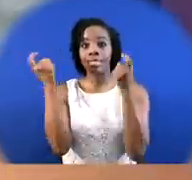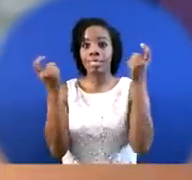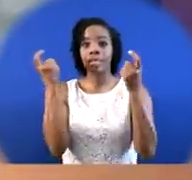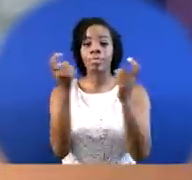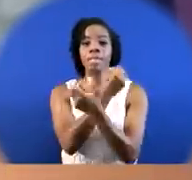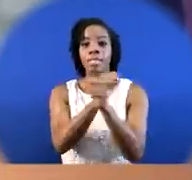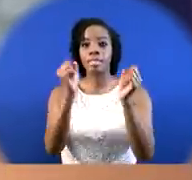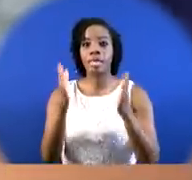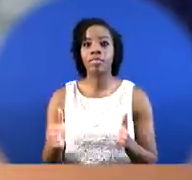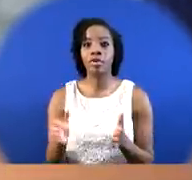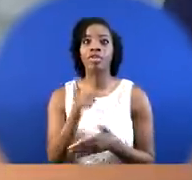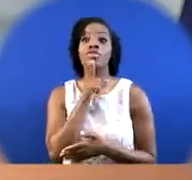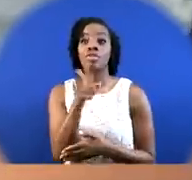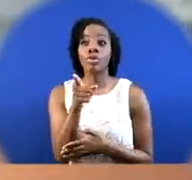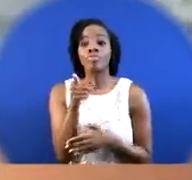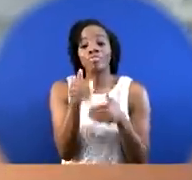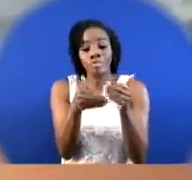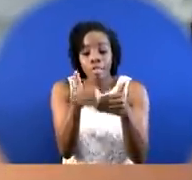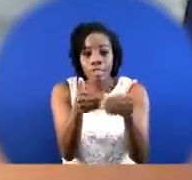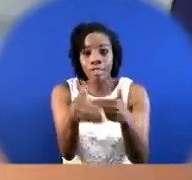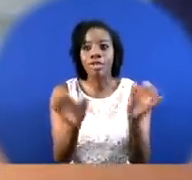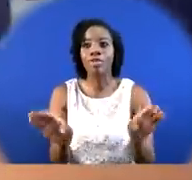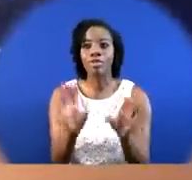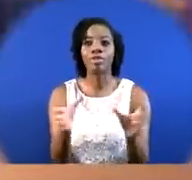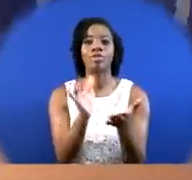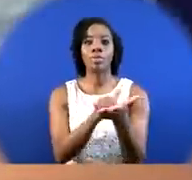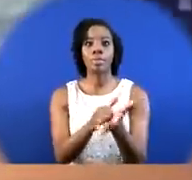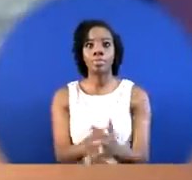Savior. So let's continue to do just that.